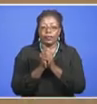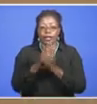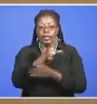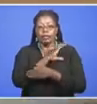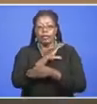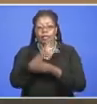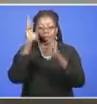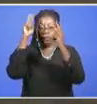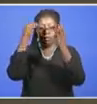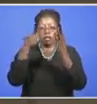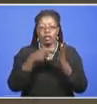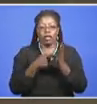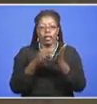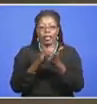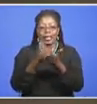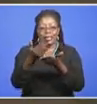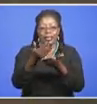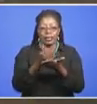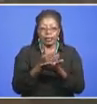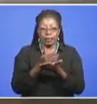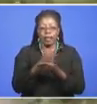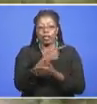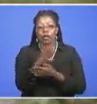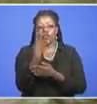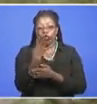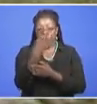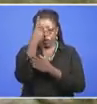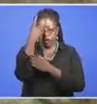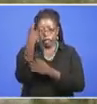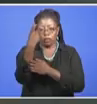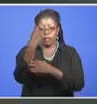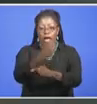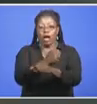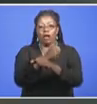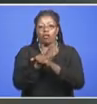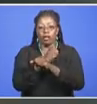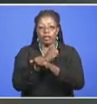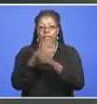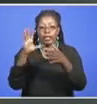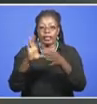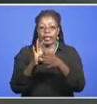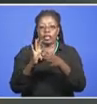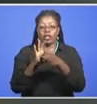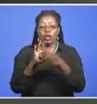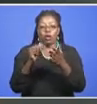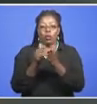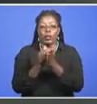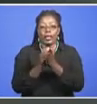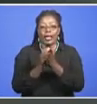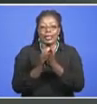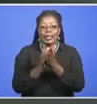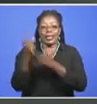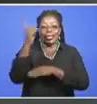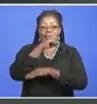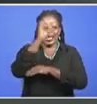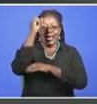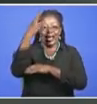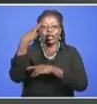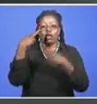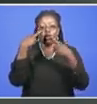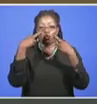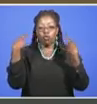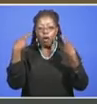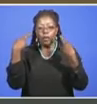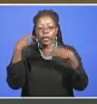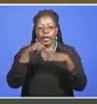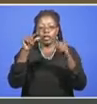police commissioner revealing that those four suspects are in custody in connection with that daring daylight robbery of John Bull's Lucaya